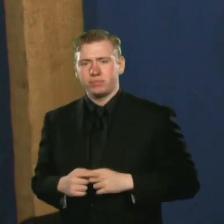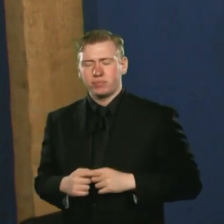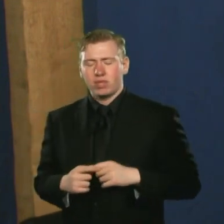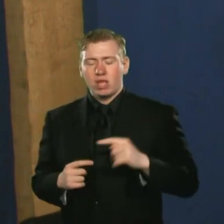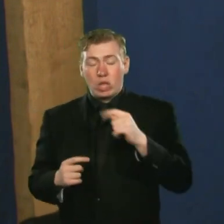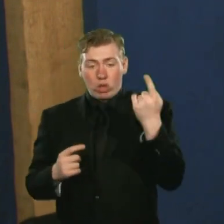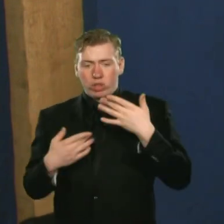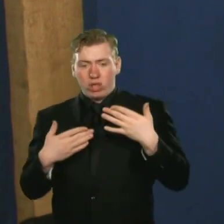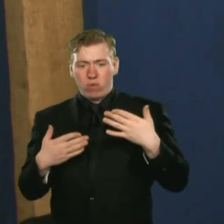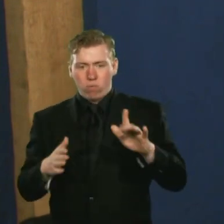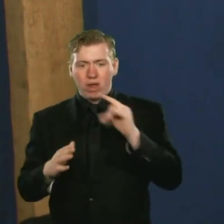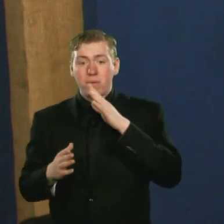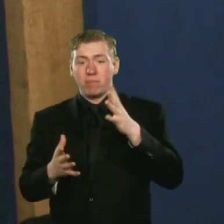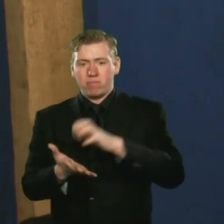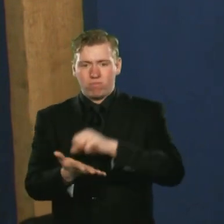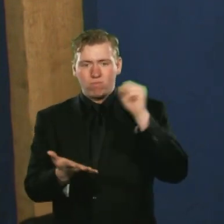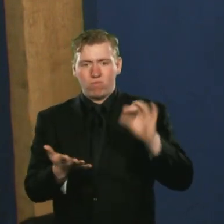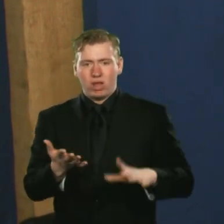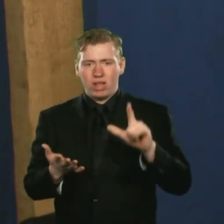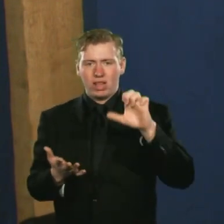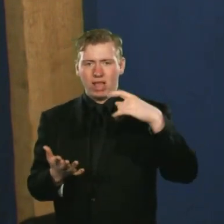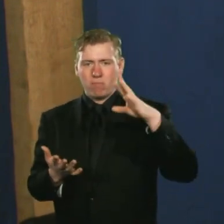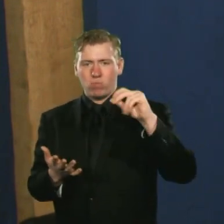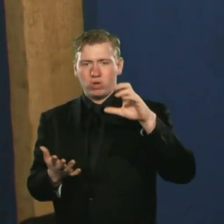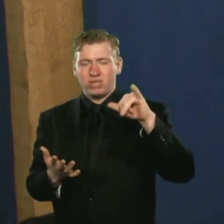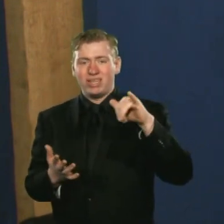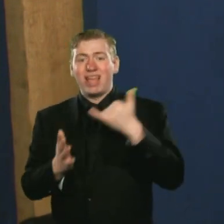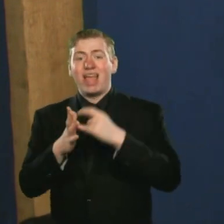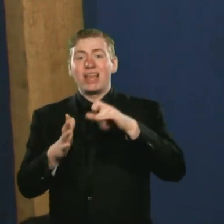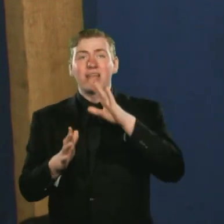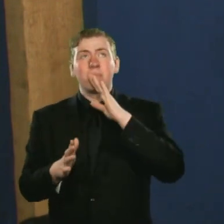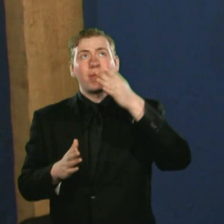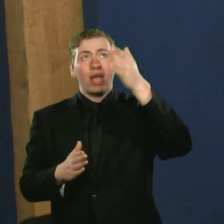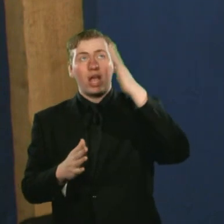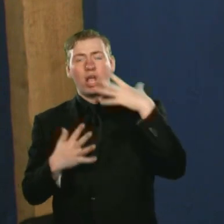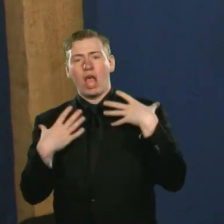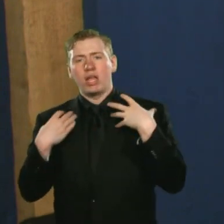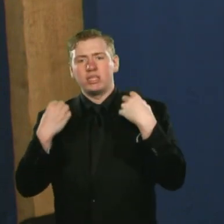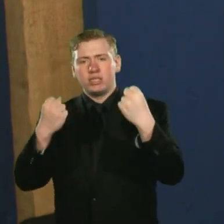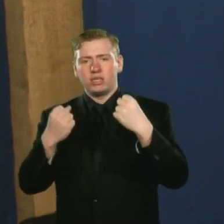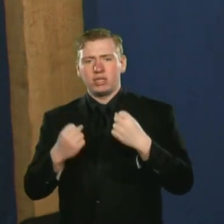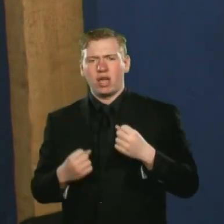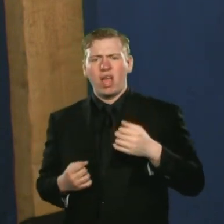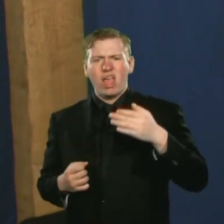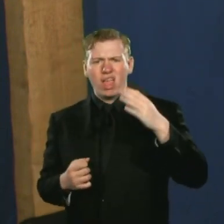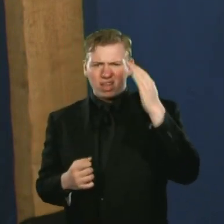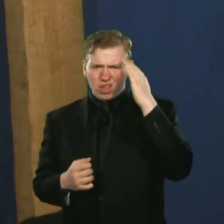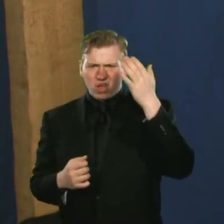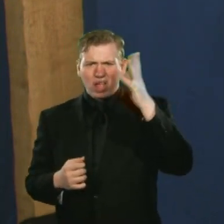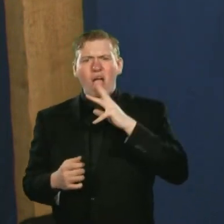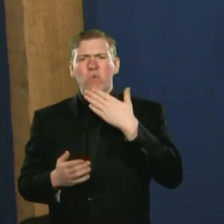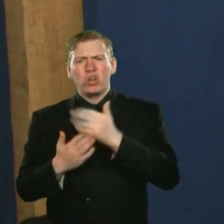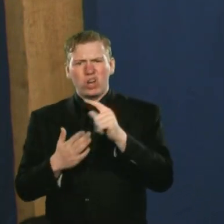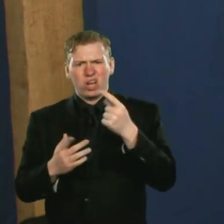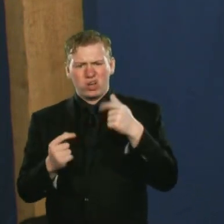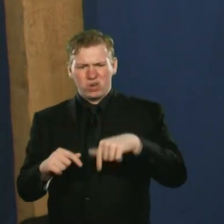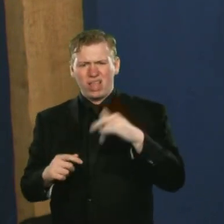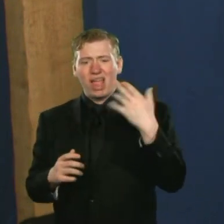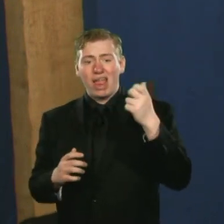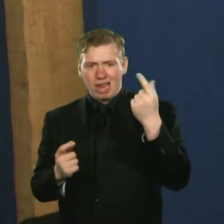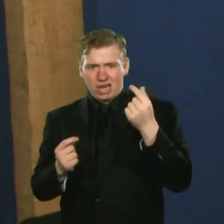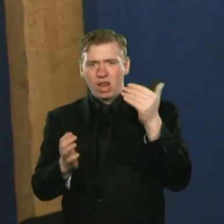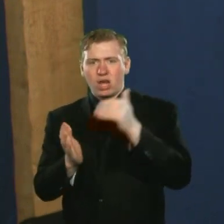way you can get done with leprosy, there was no known cure. It was going to be God healing you. But you know, God was good at doing this. He did this